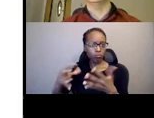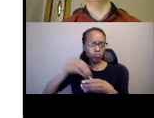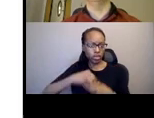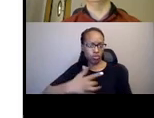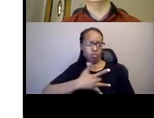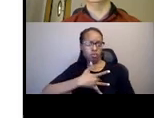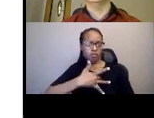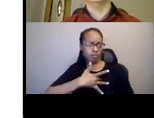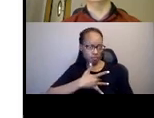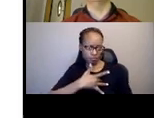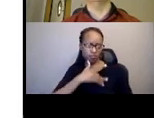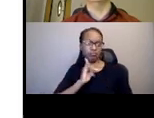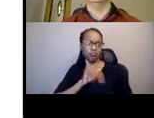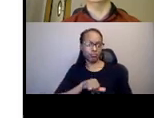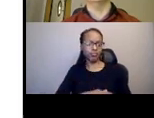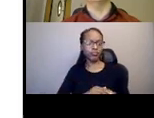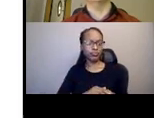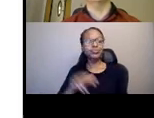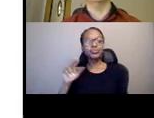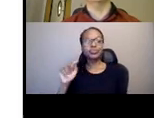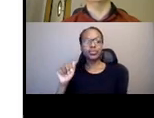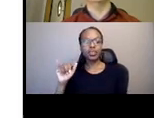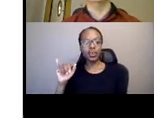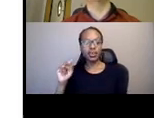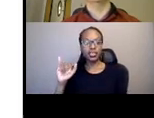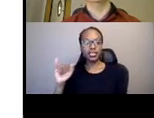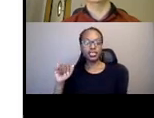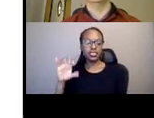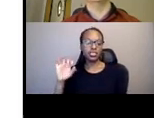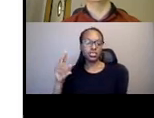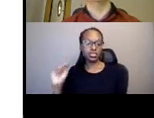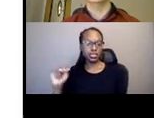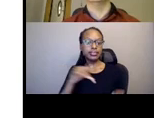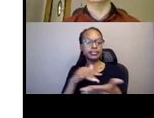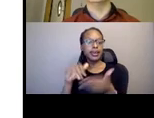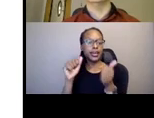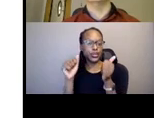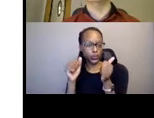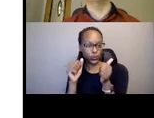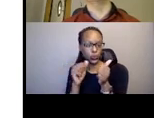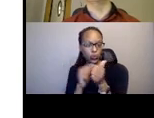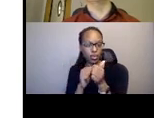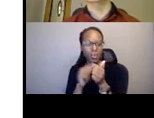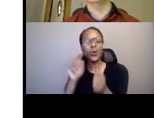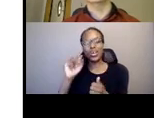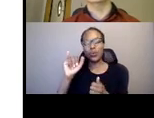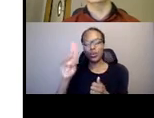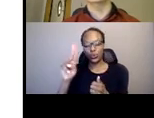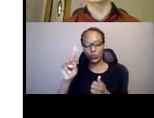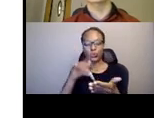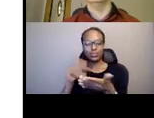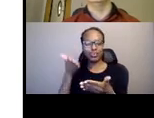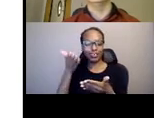90 Chen came to study at NYU with these luminaries. Doris Rucko, Bertrand Ross are all original members of the Martha Graham